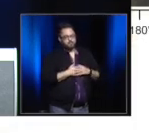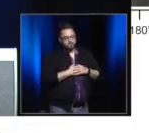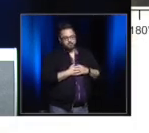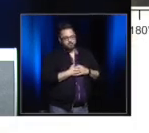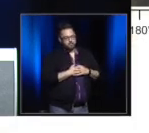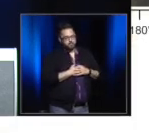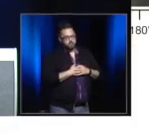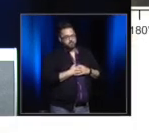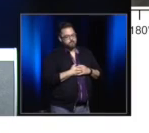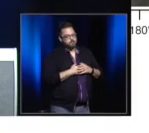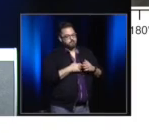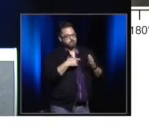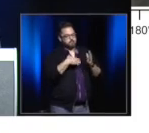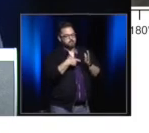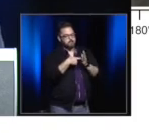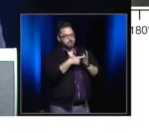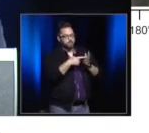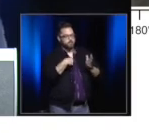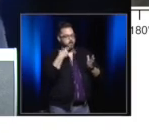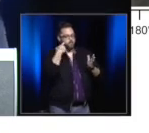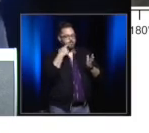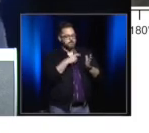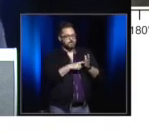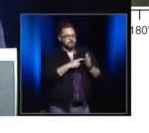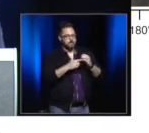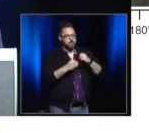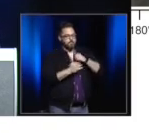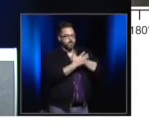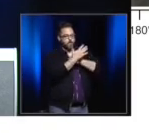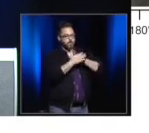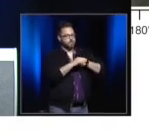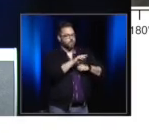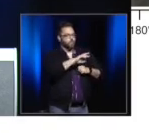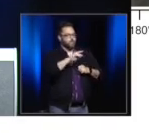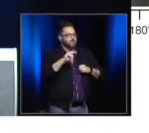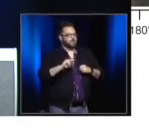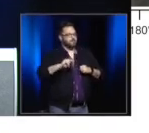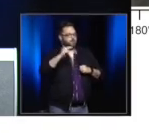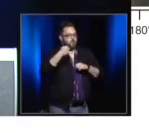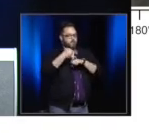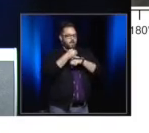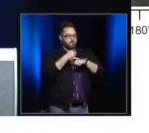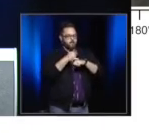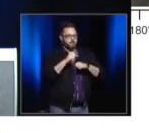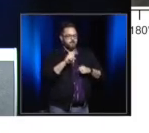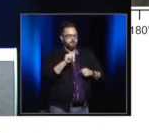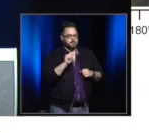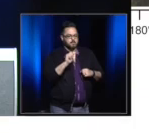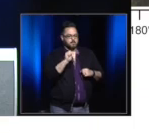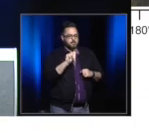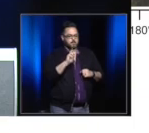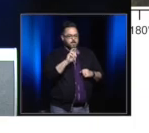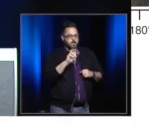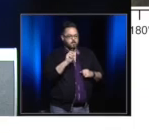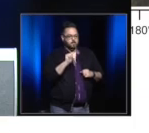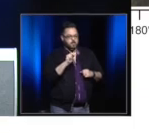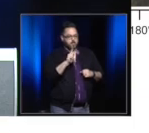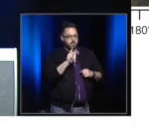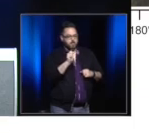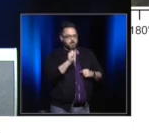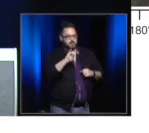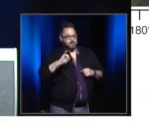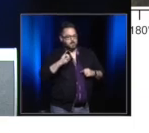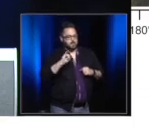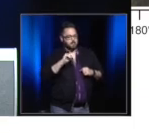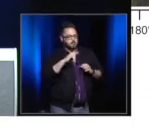the south of Taranaki, on the west coast of the North Island, Te Akea Māui, Aotearoa, New Zealand. Their current